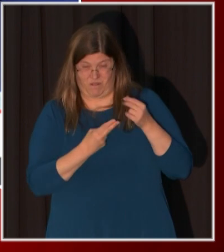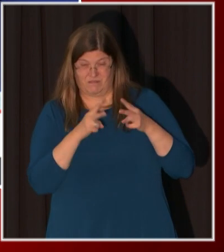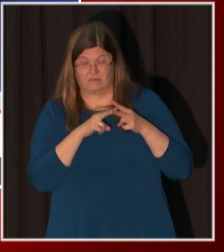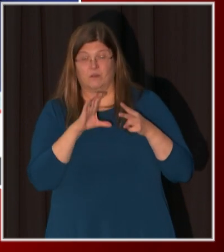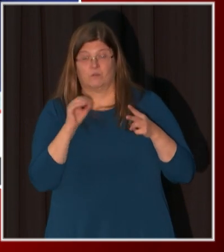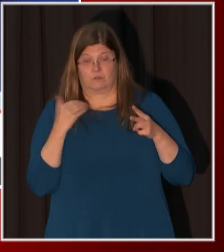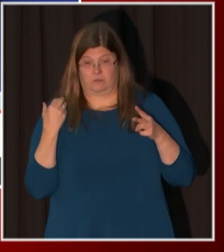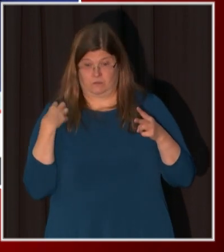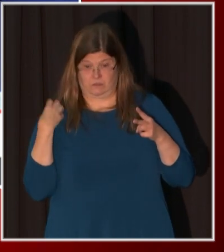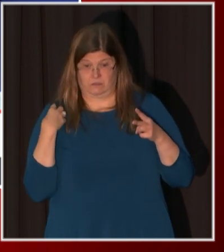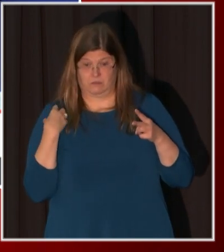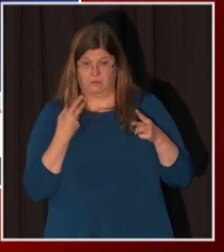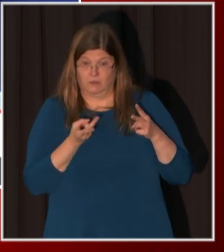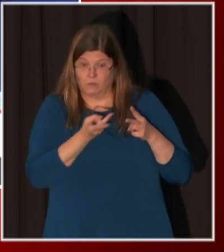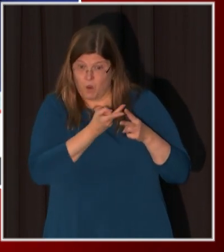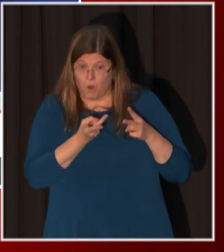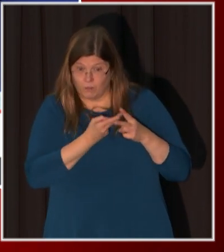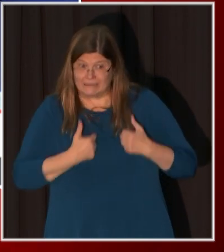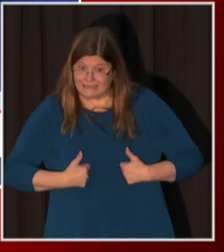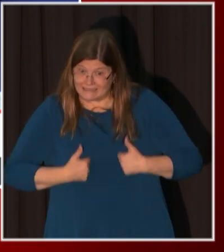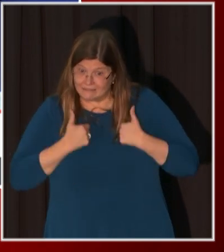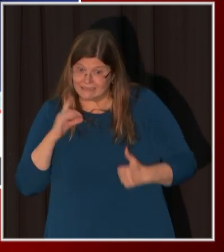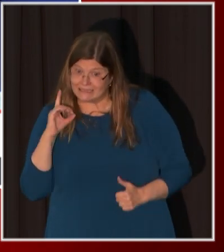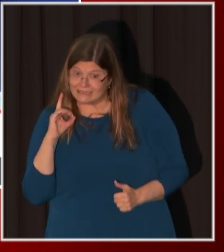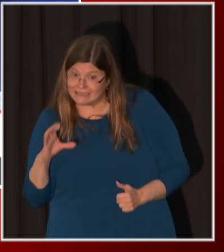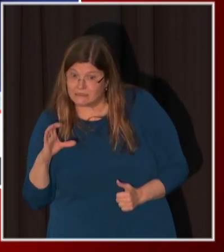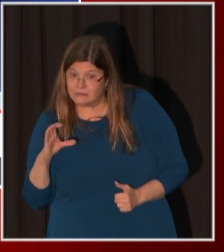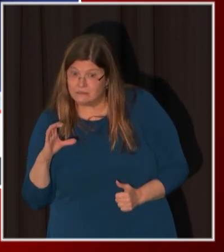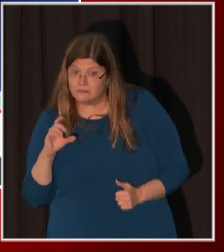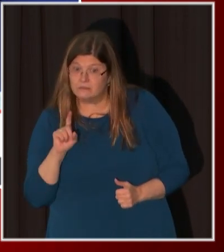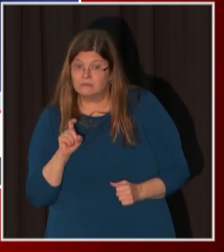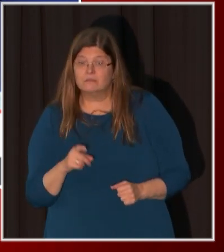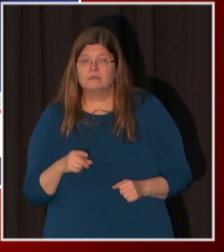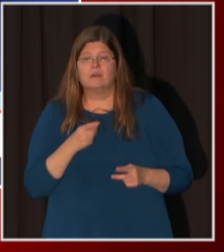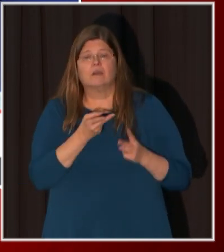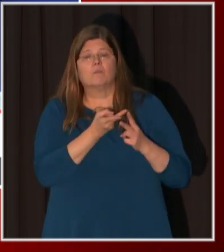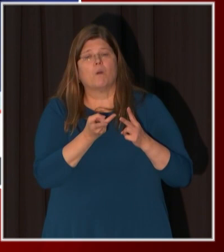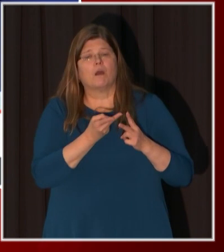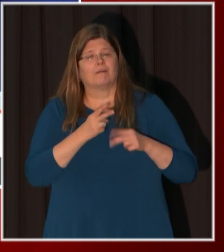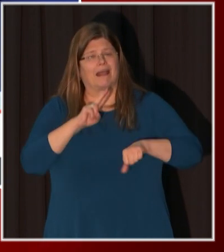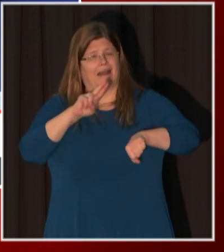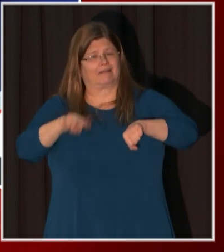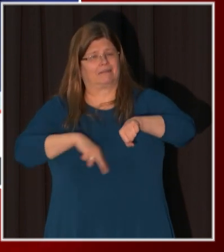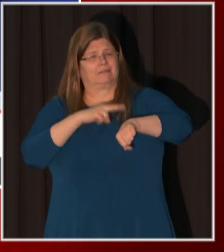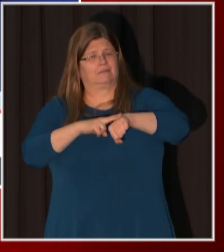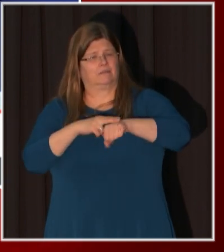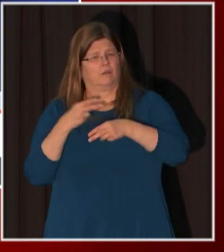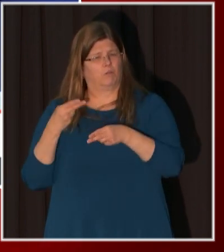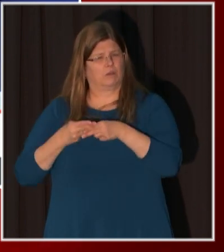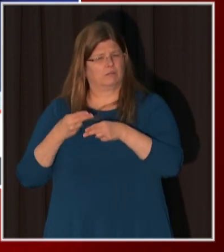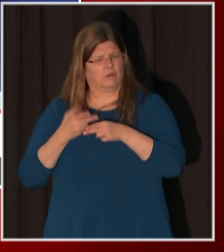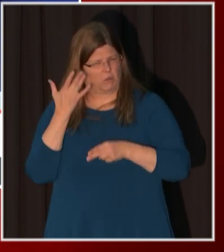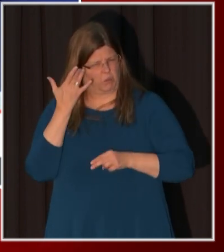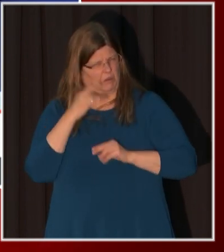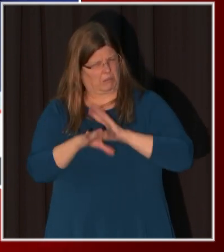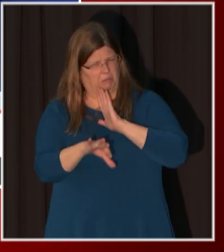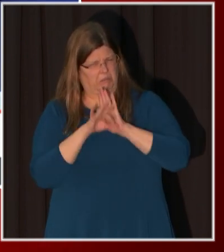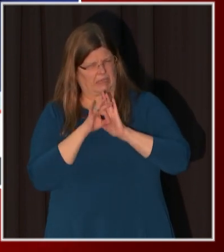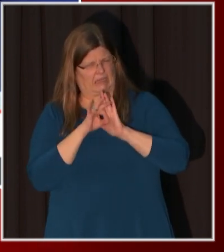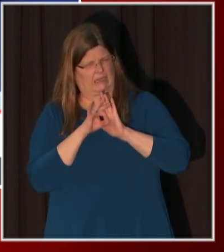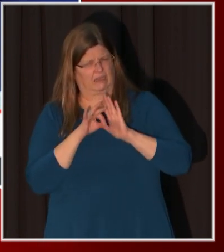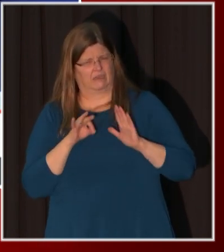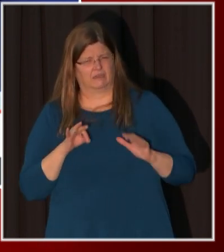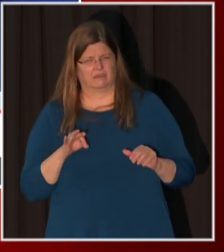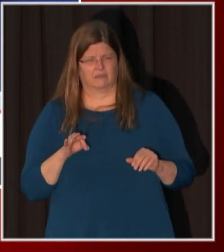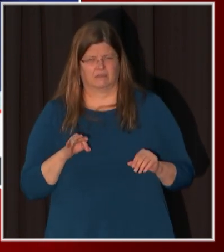national, have a national reputation. Is there a particular reason why you chose people who have a